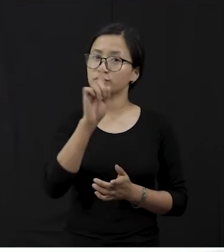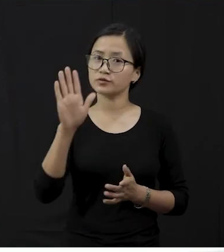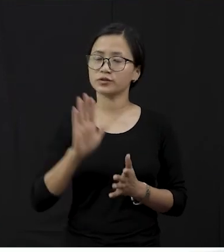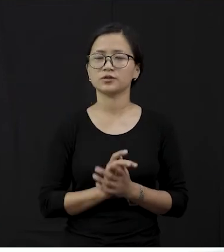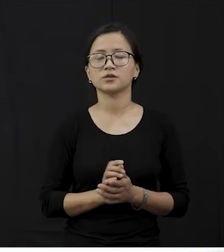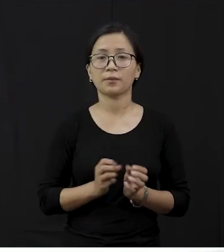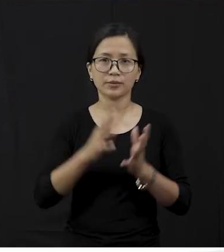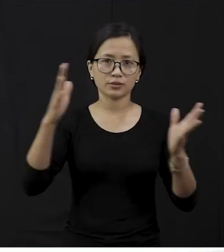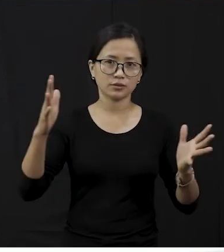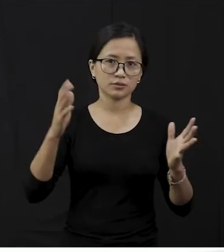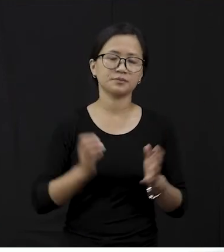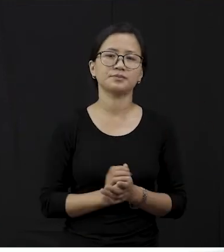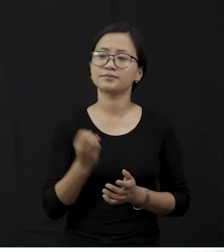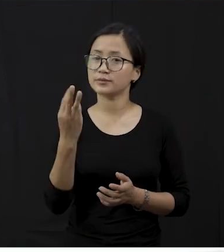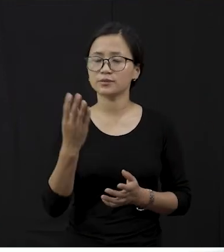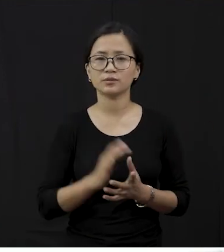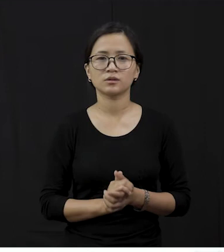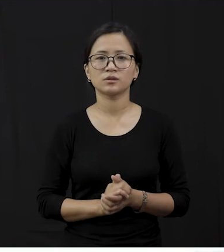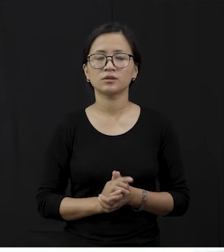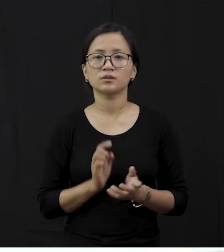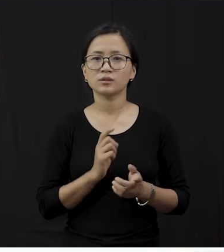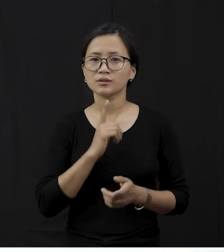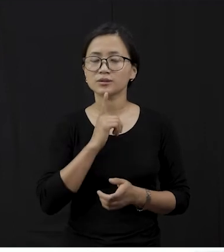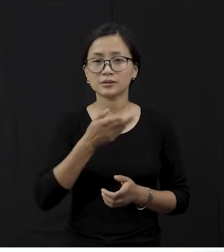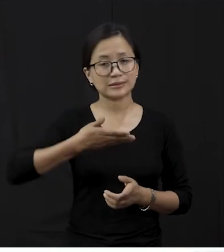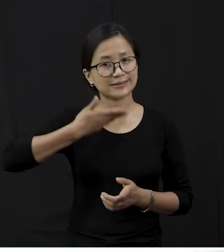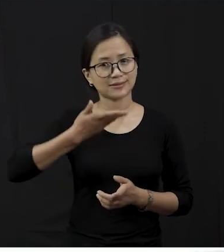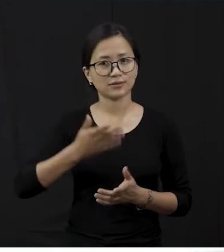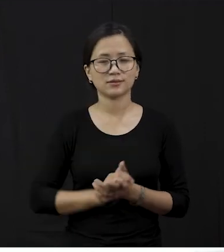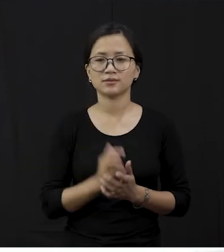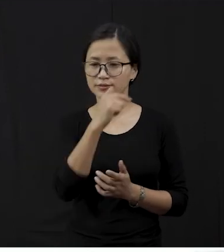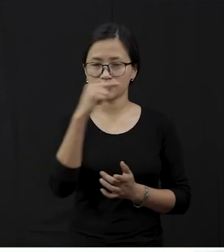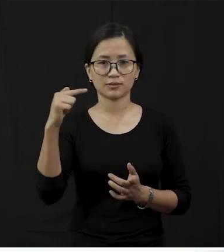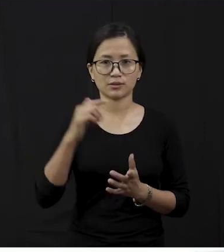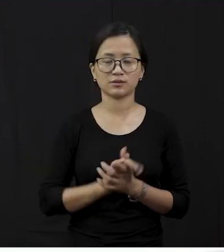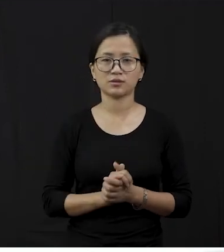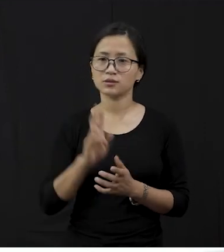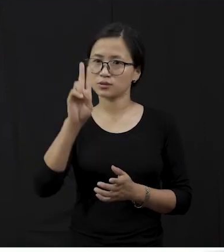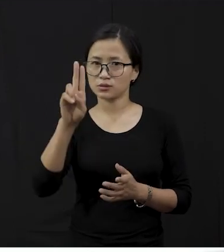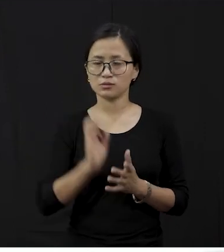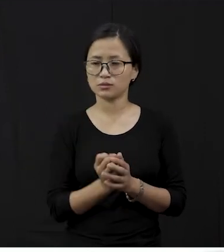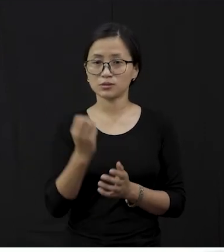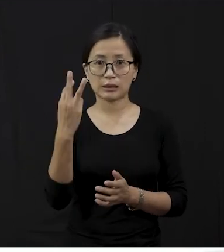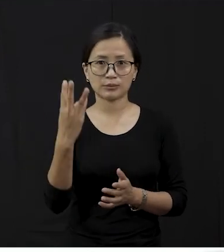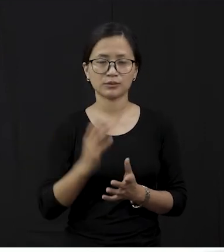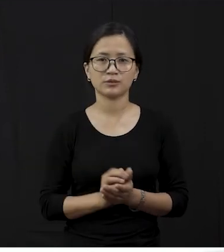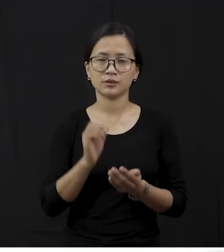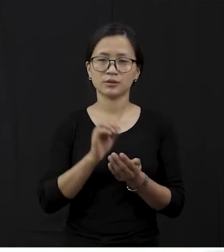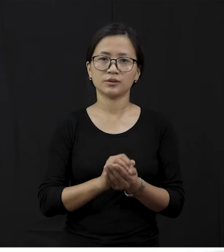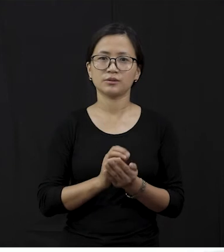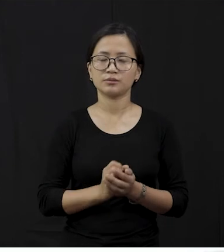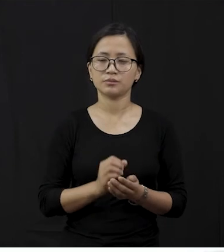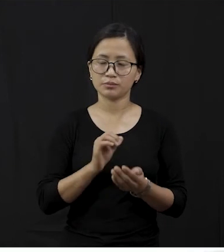Then I already taught you for subtracting two numbers. First you keep